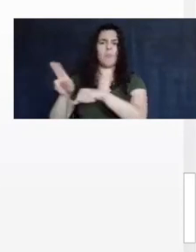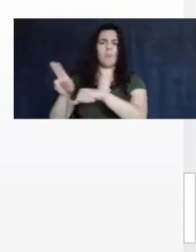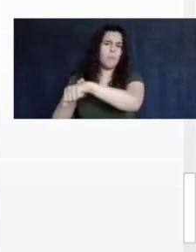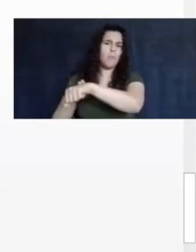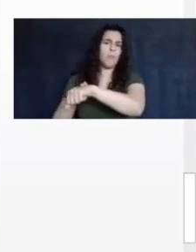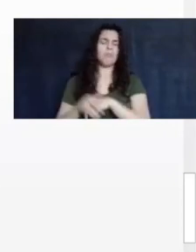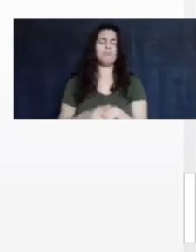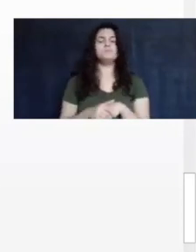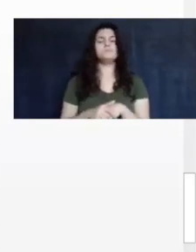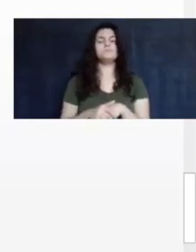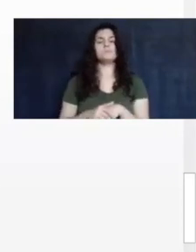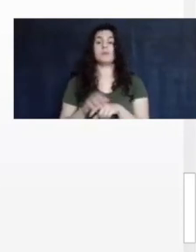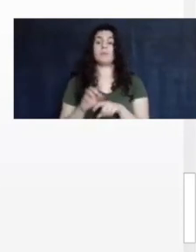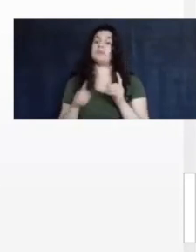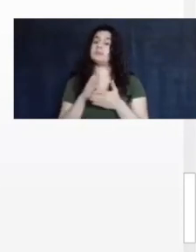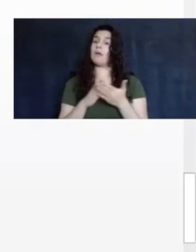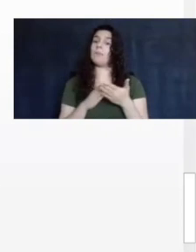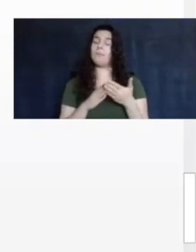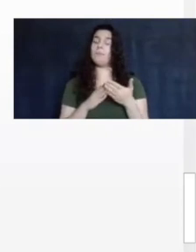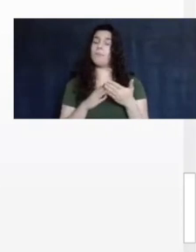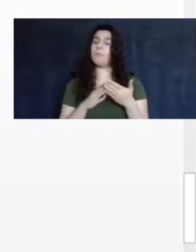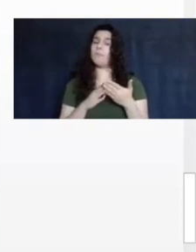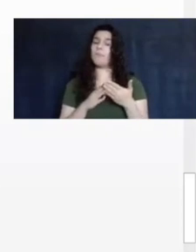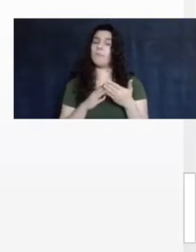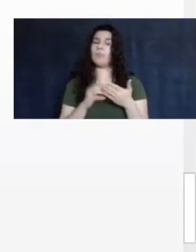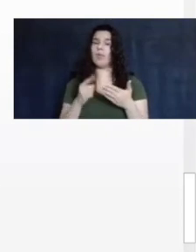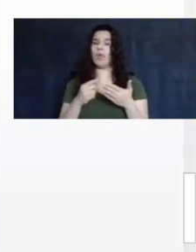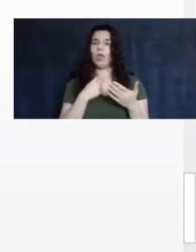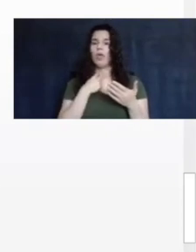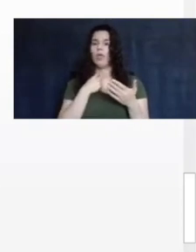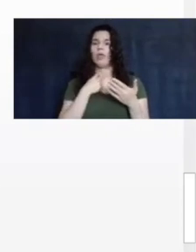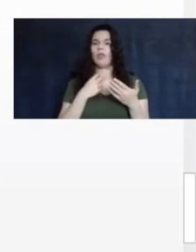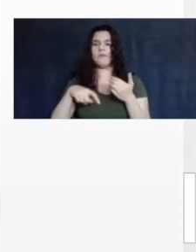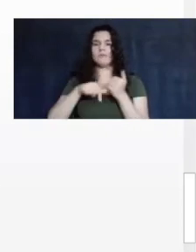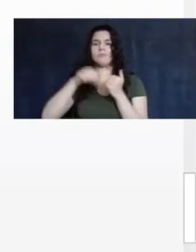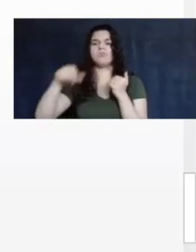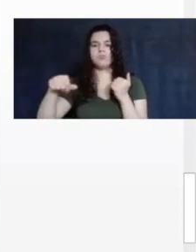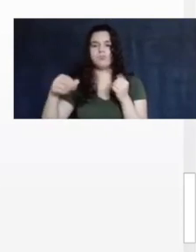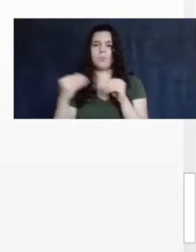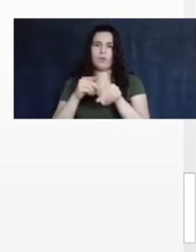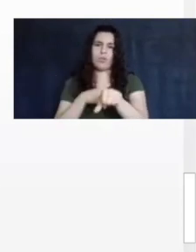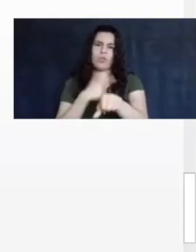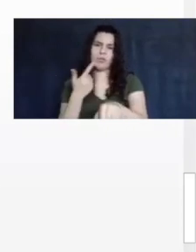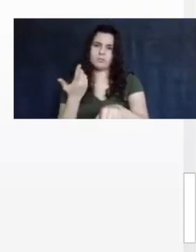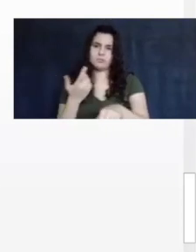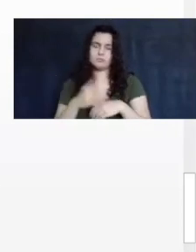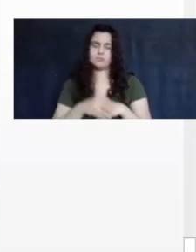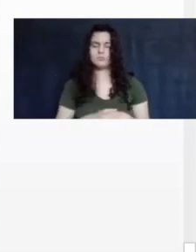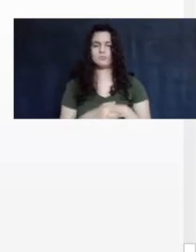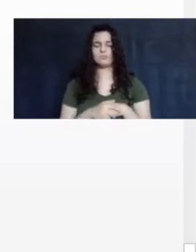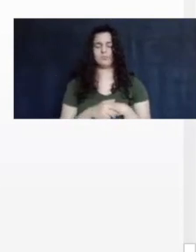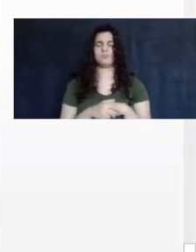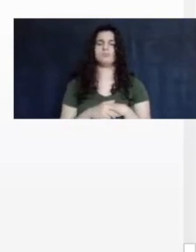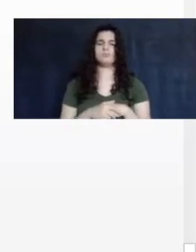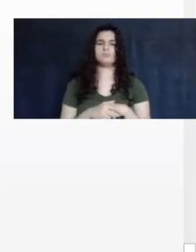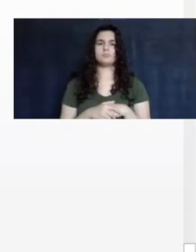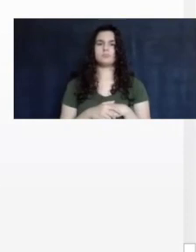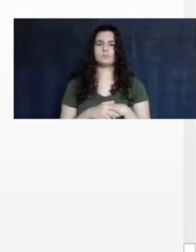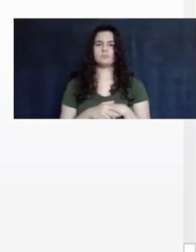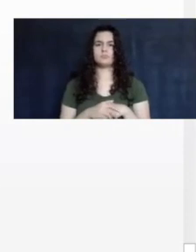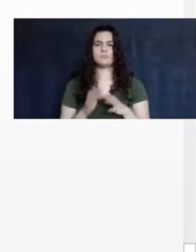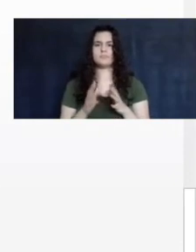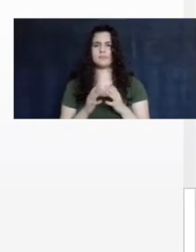some that hit a snag that takes a little bit longer. Let me